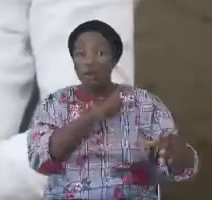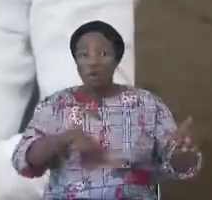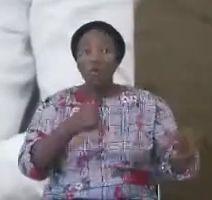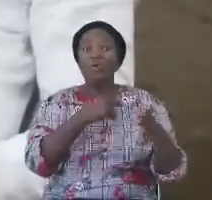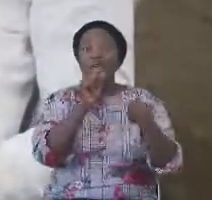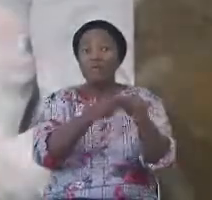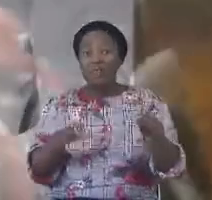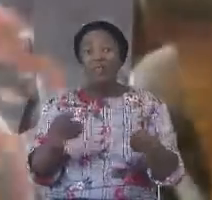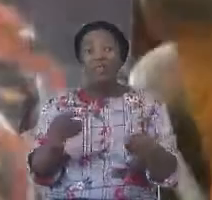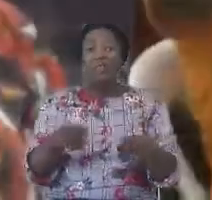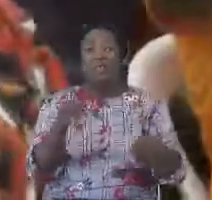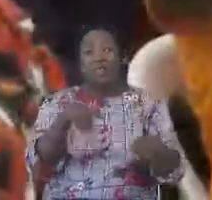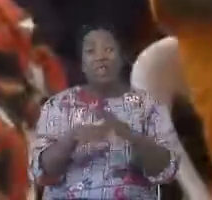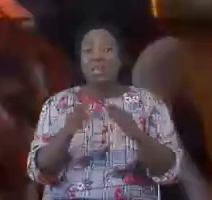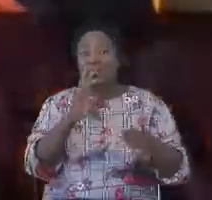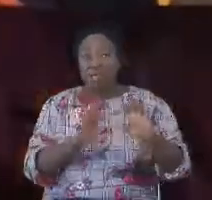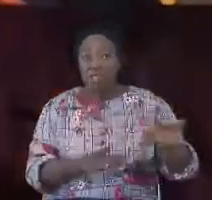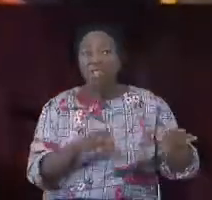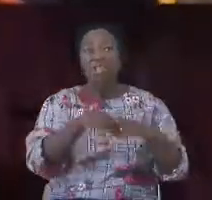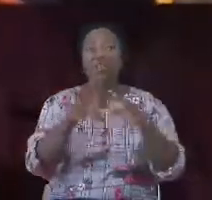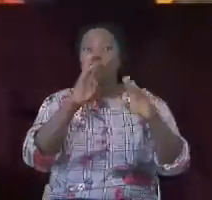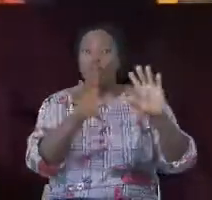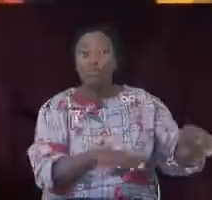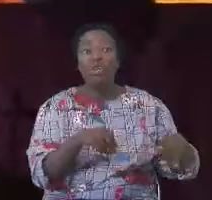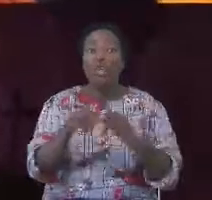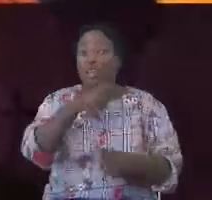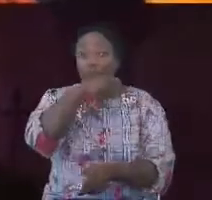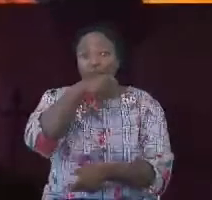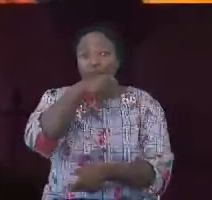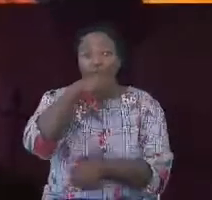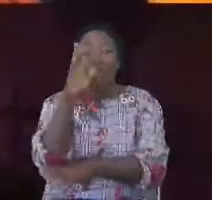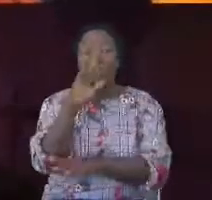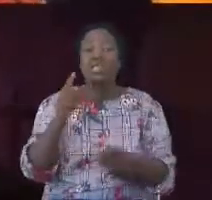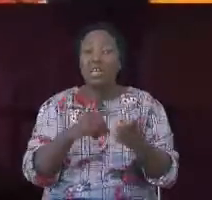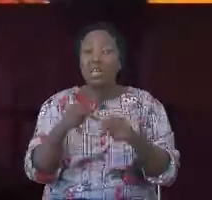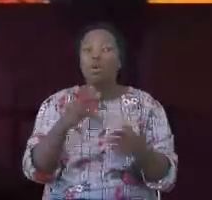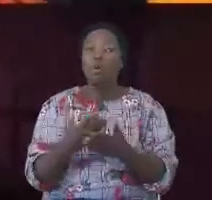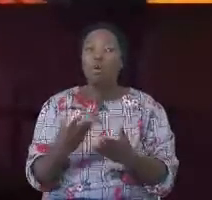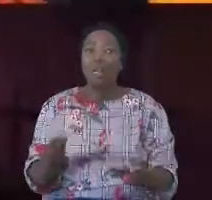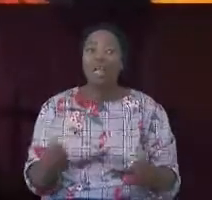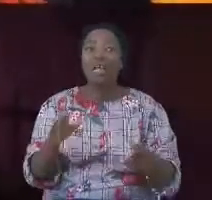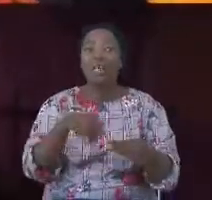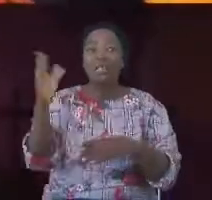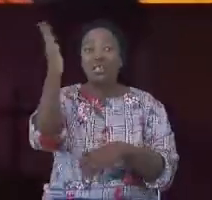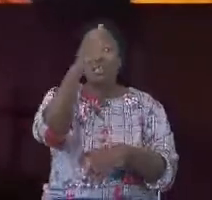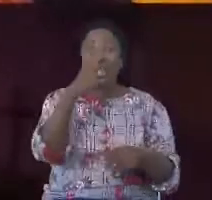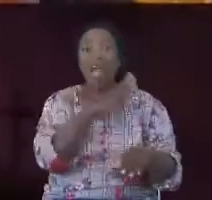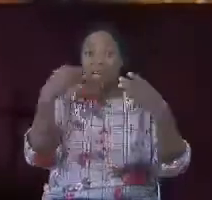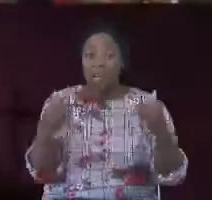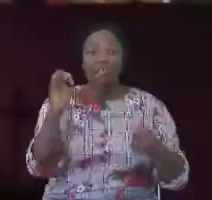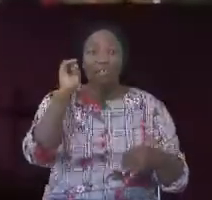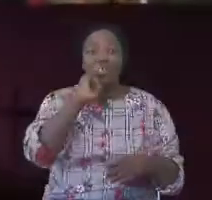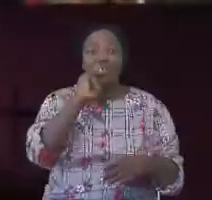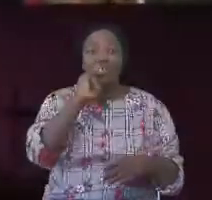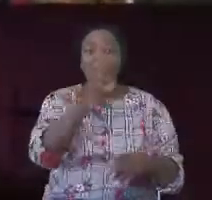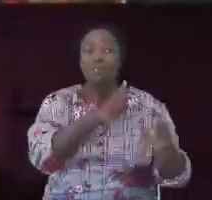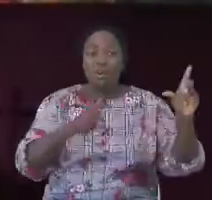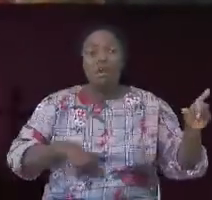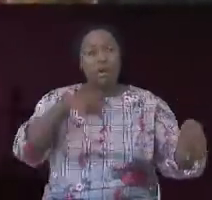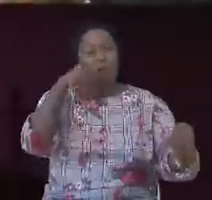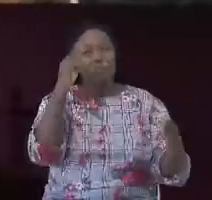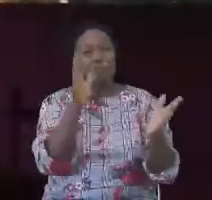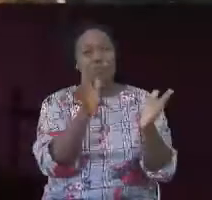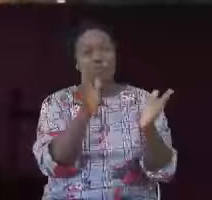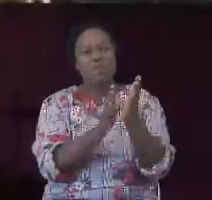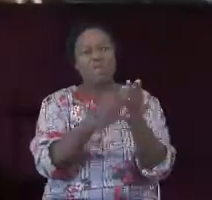earth lord on everything under the earth in the sea in the ocean in the forest on land